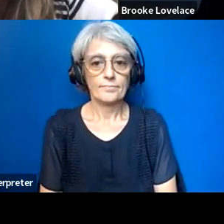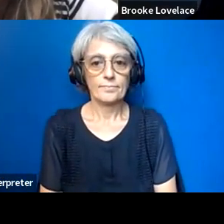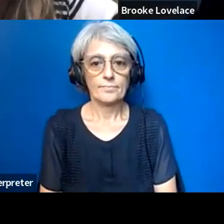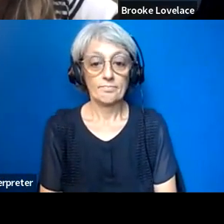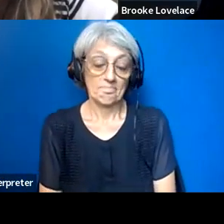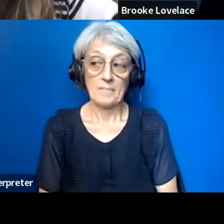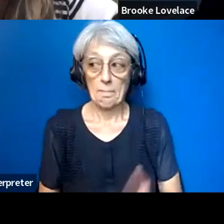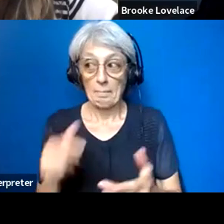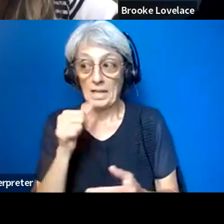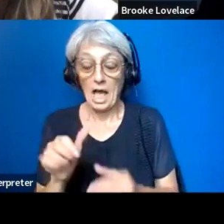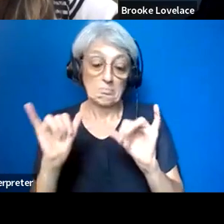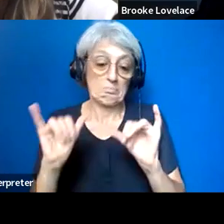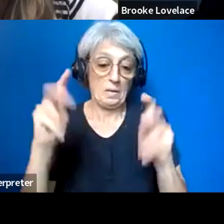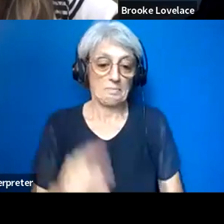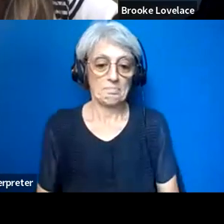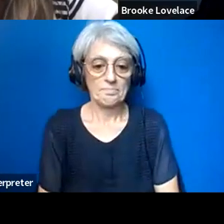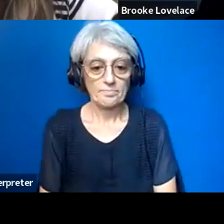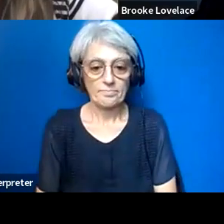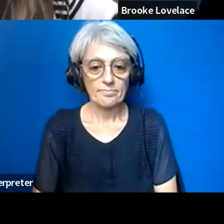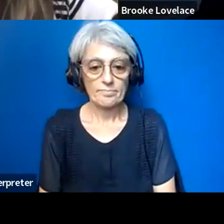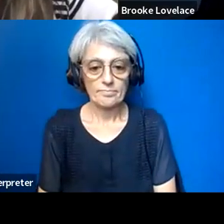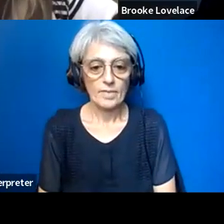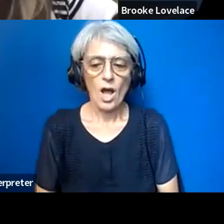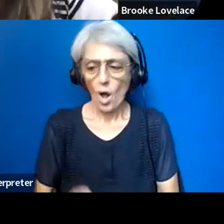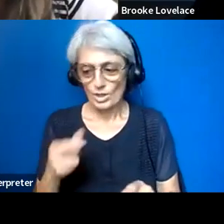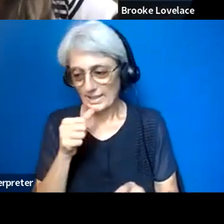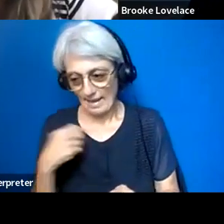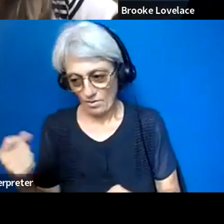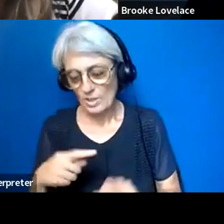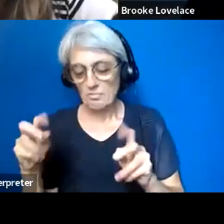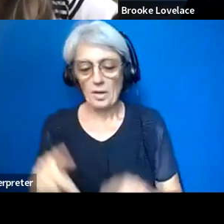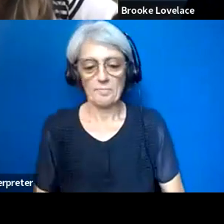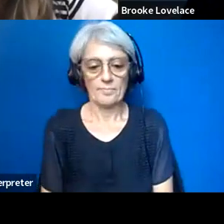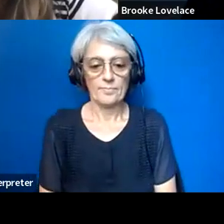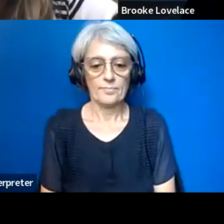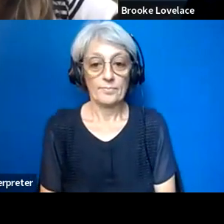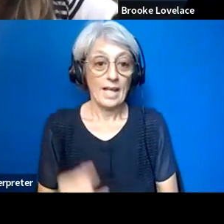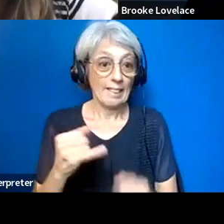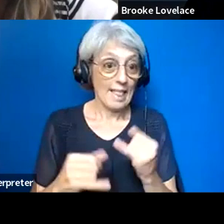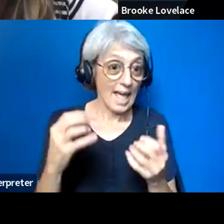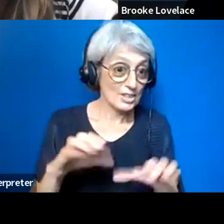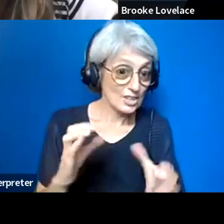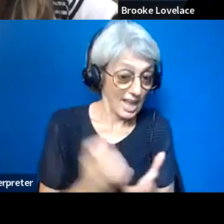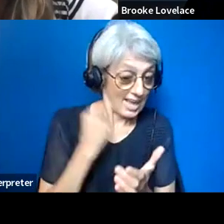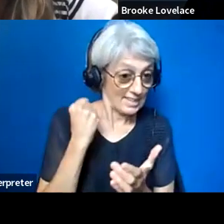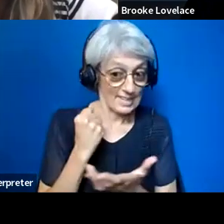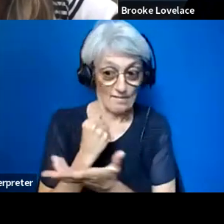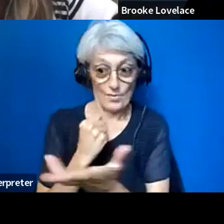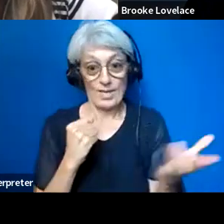Maybe not. All right, last. Oh, she didn't. Okay. Okay. Last chance,